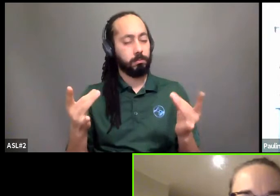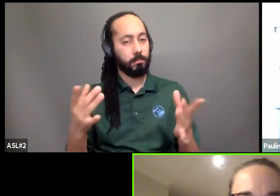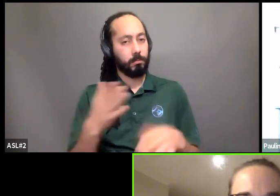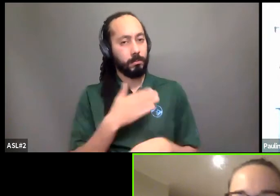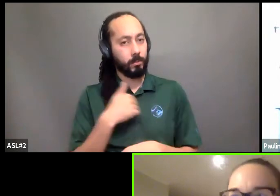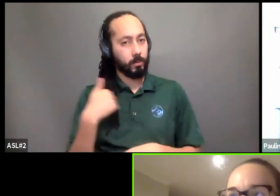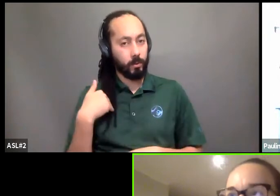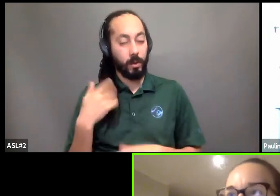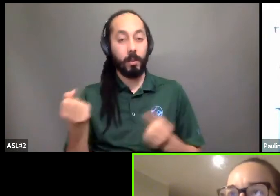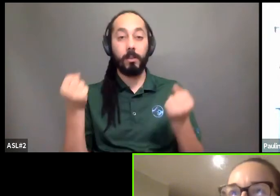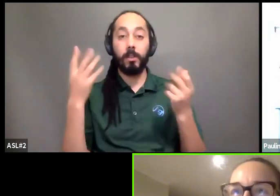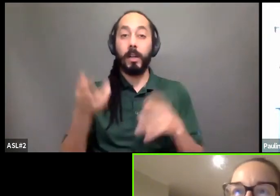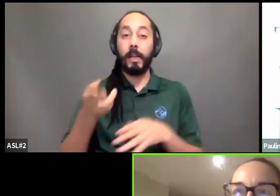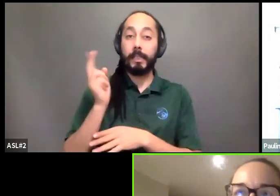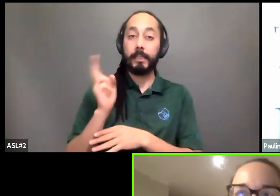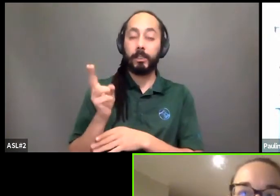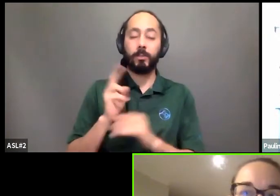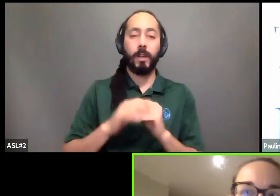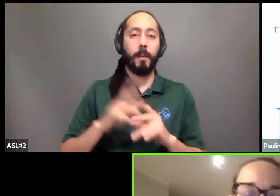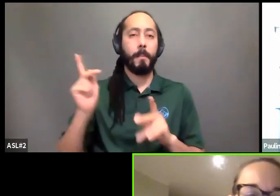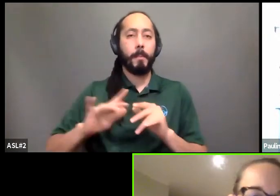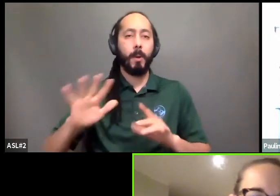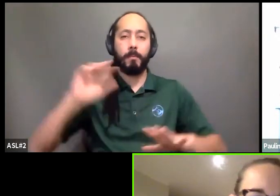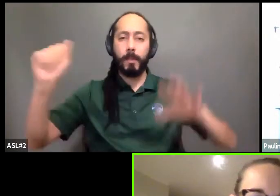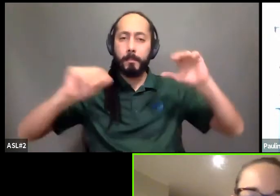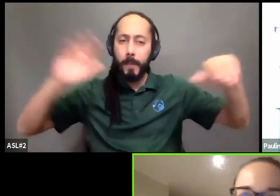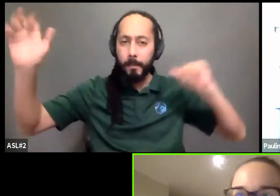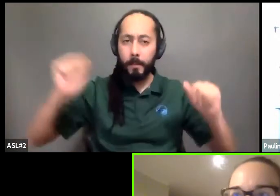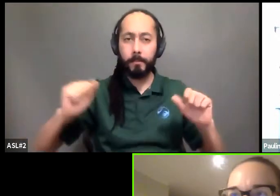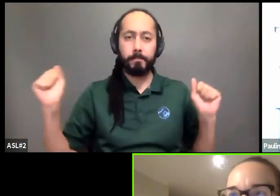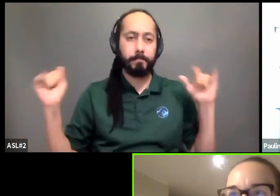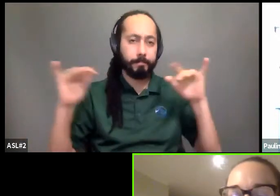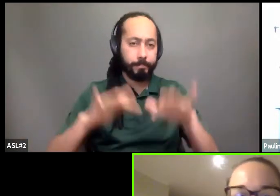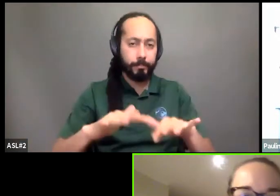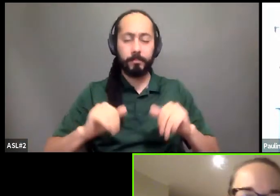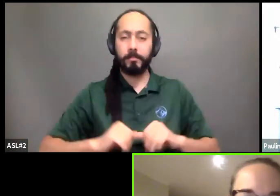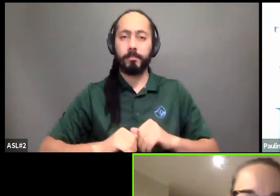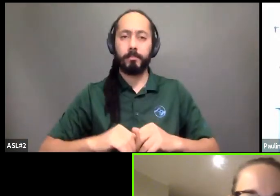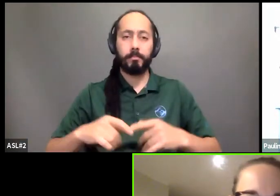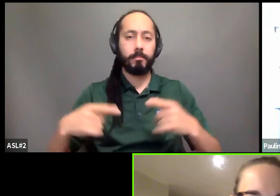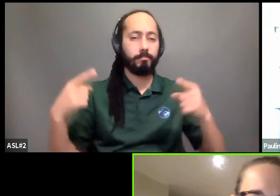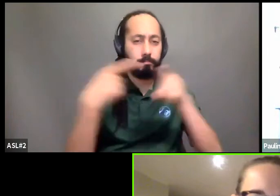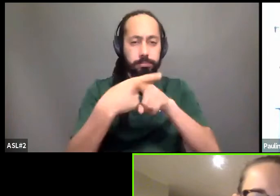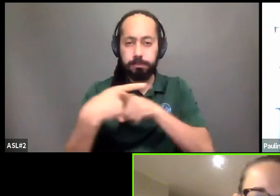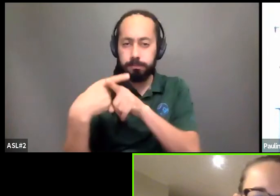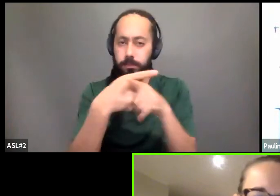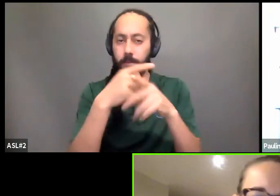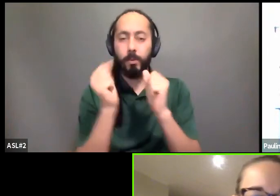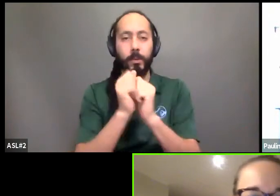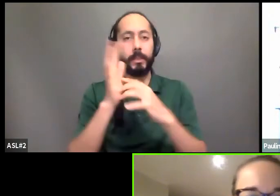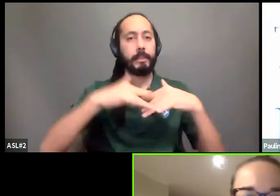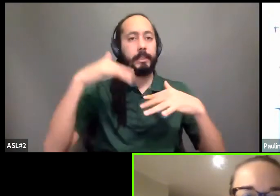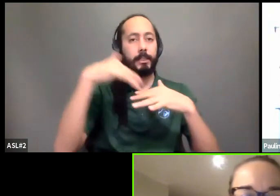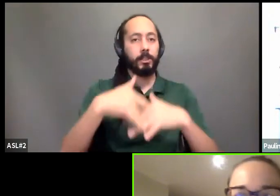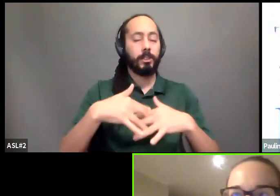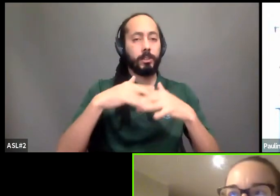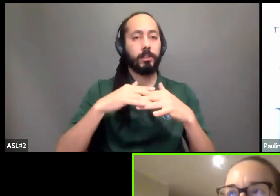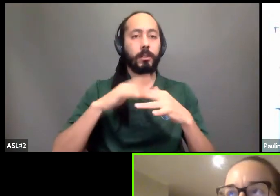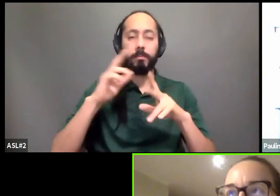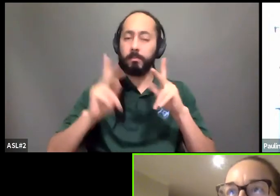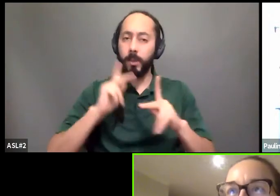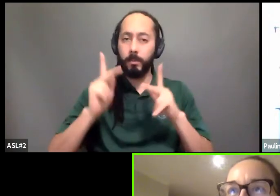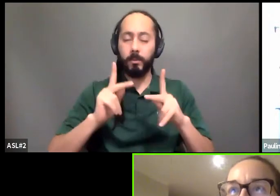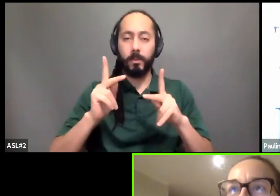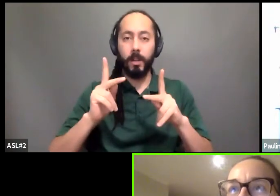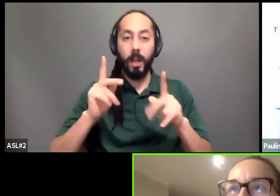movement, migration, treaty, and dispute between Indigenous nations over thousands of years. Settlers have only been here for the